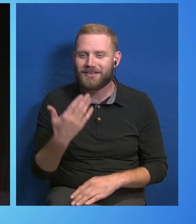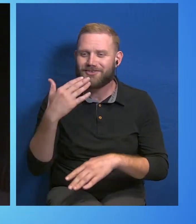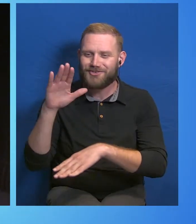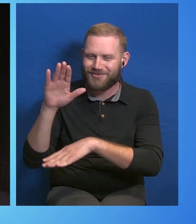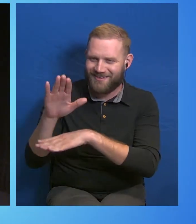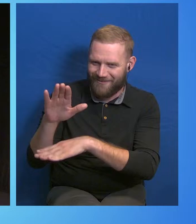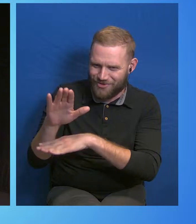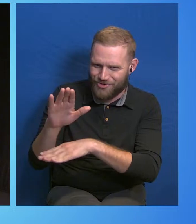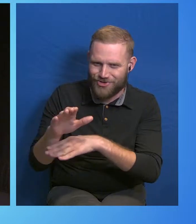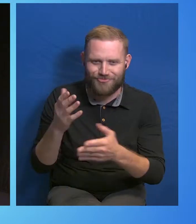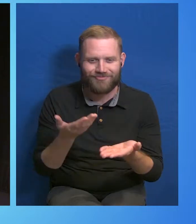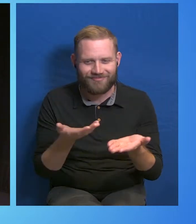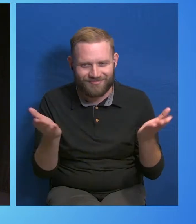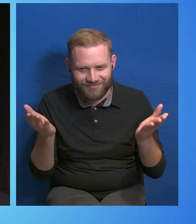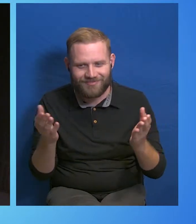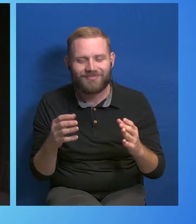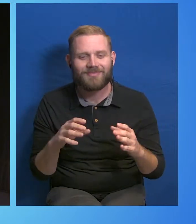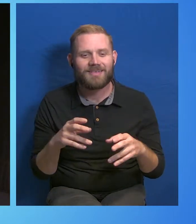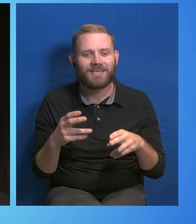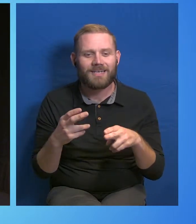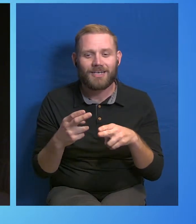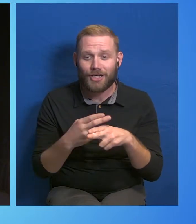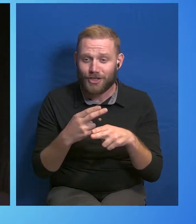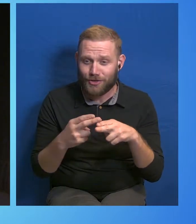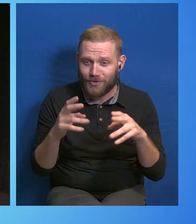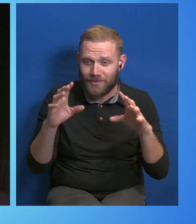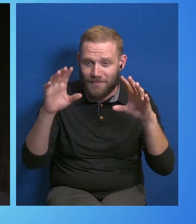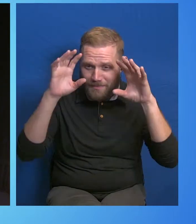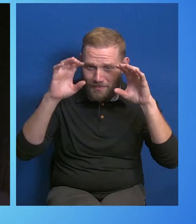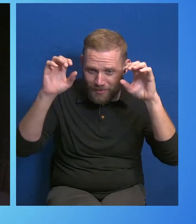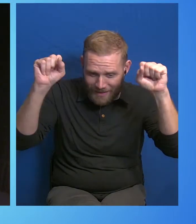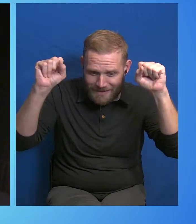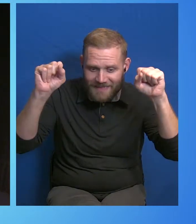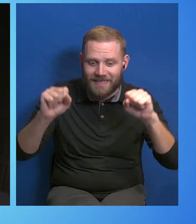Good afternoon, Acting President Buchanan,